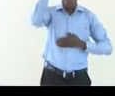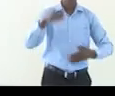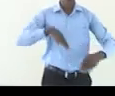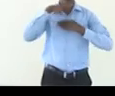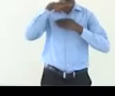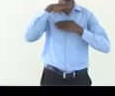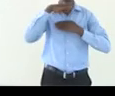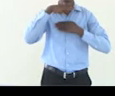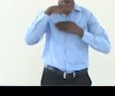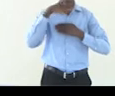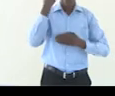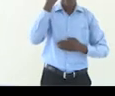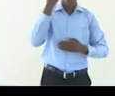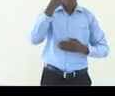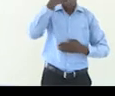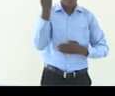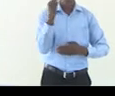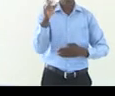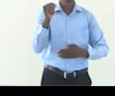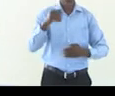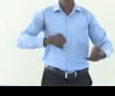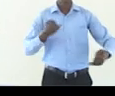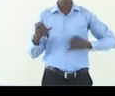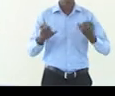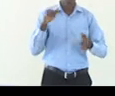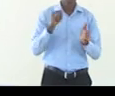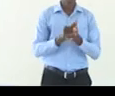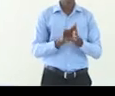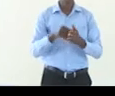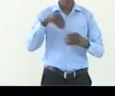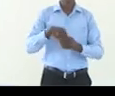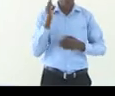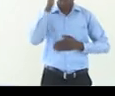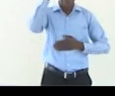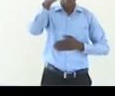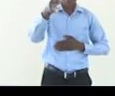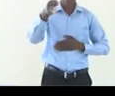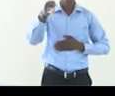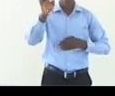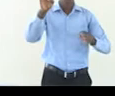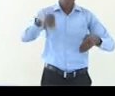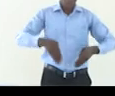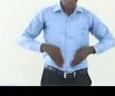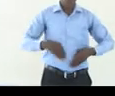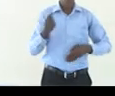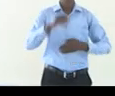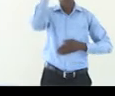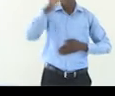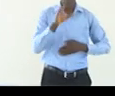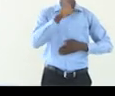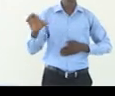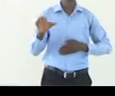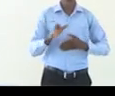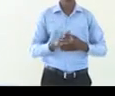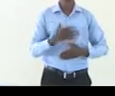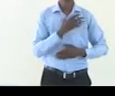says, for the sake of the joy that lies ahead, he embraced the cross,